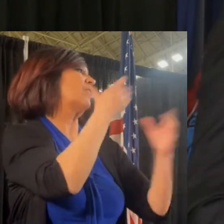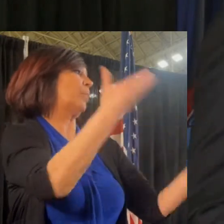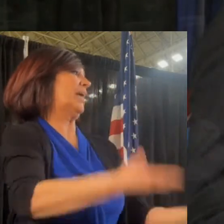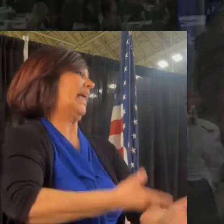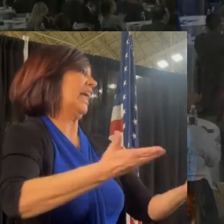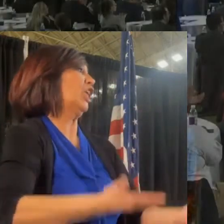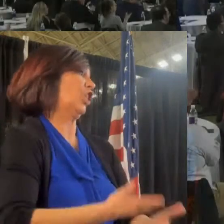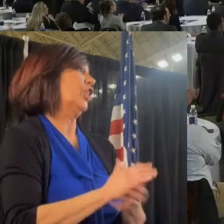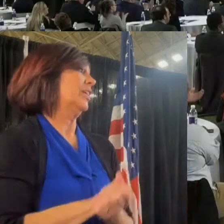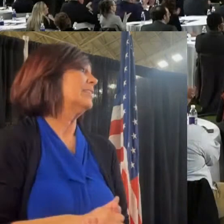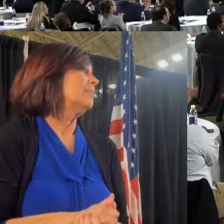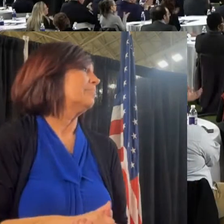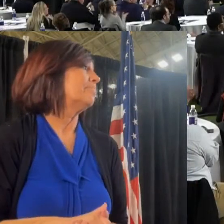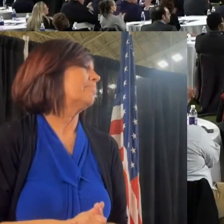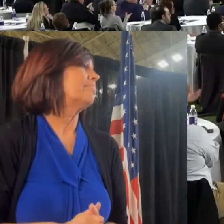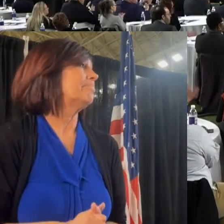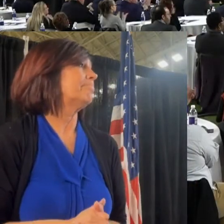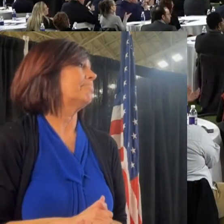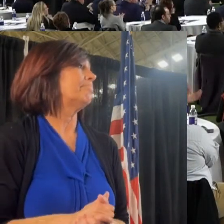today.